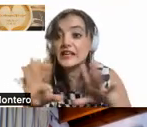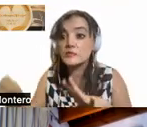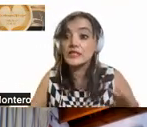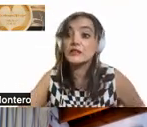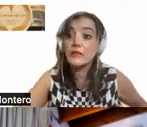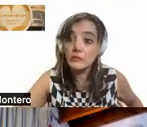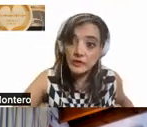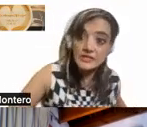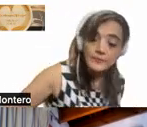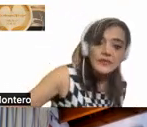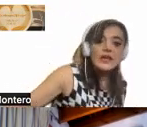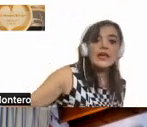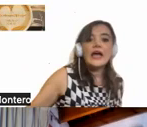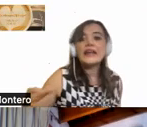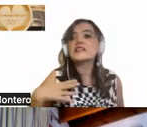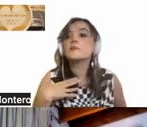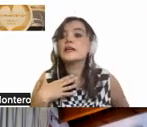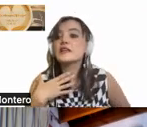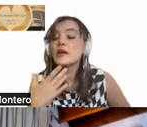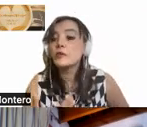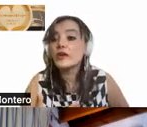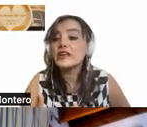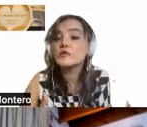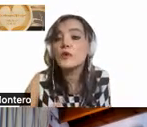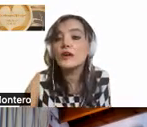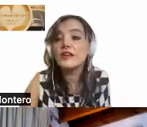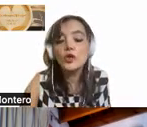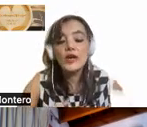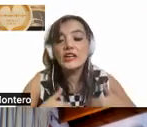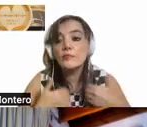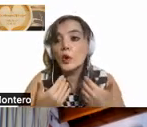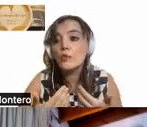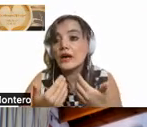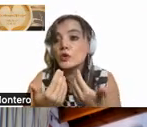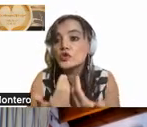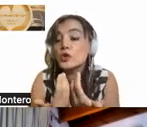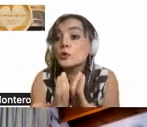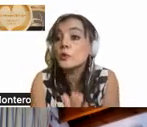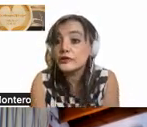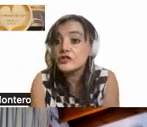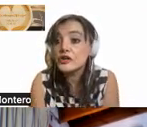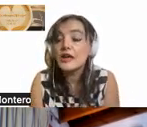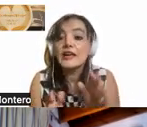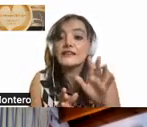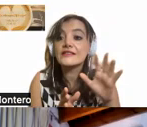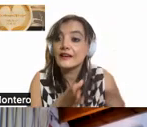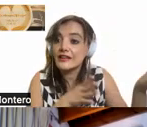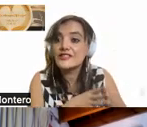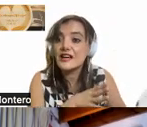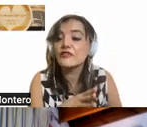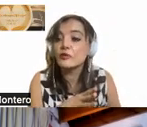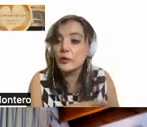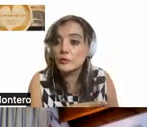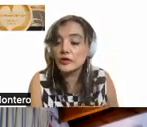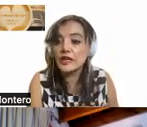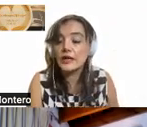implicit and explicit memories. An explicit memory is one that you can evoke by using your words. It's the left